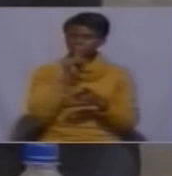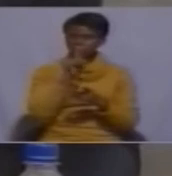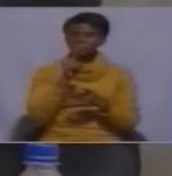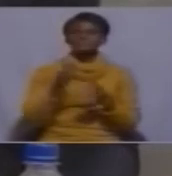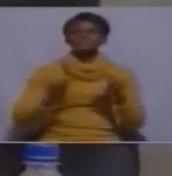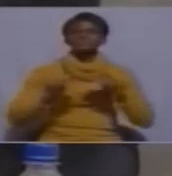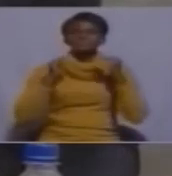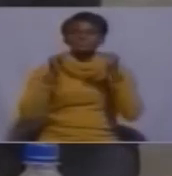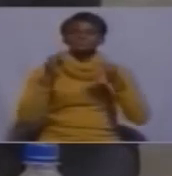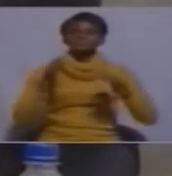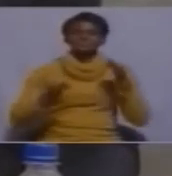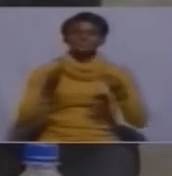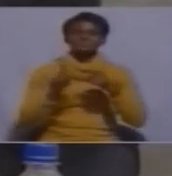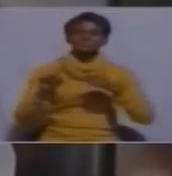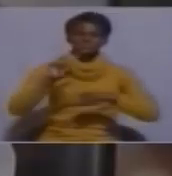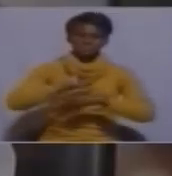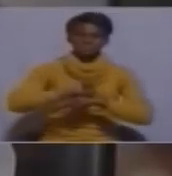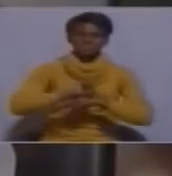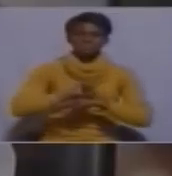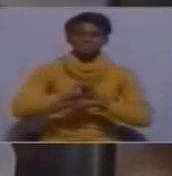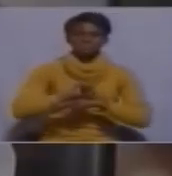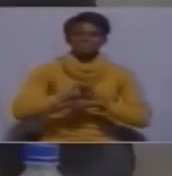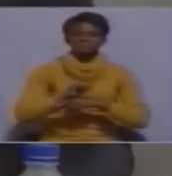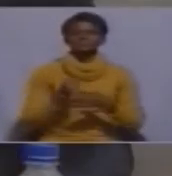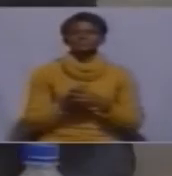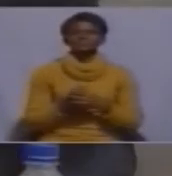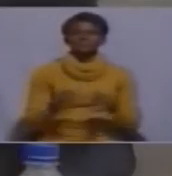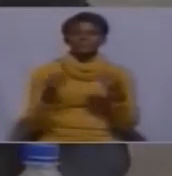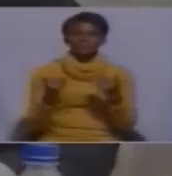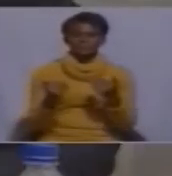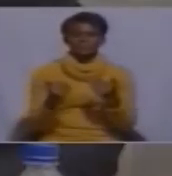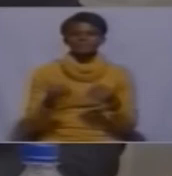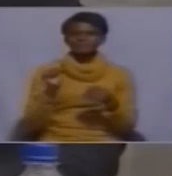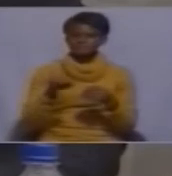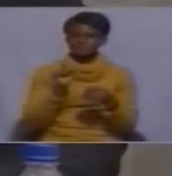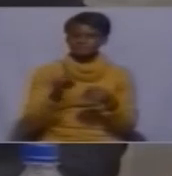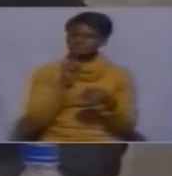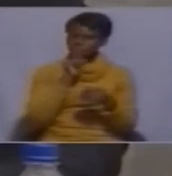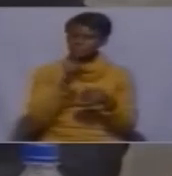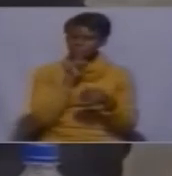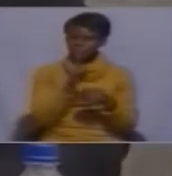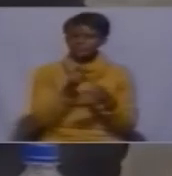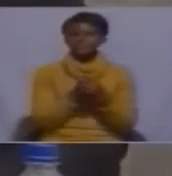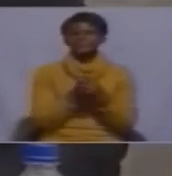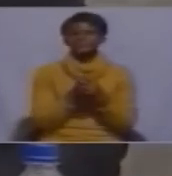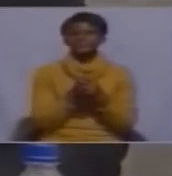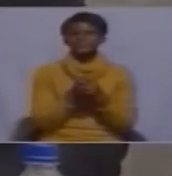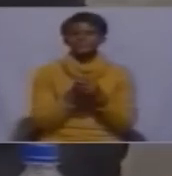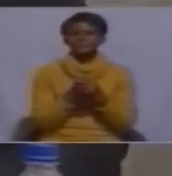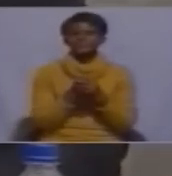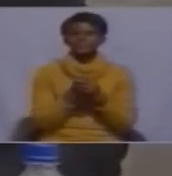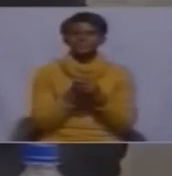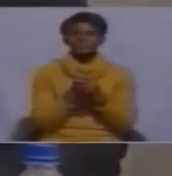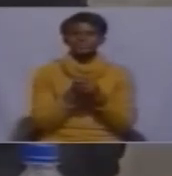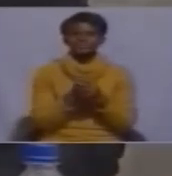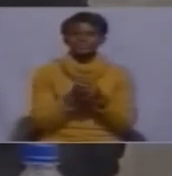today. It remains as a precedent under the books. Yes, it remains as a precedent. So effectively, notwithstanding